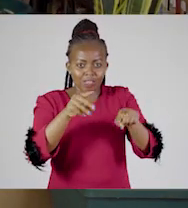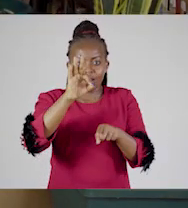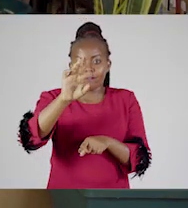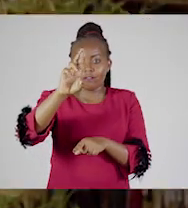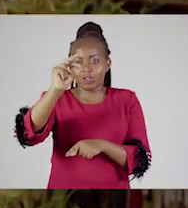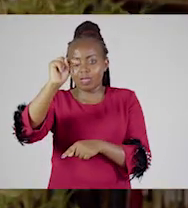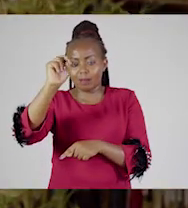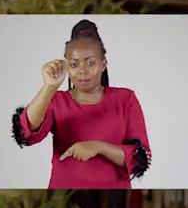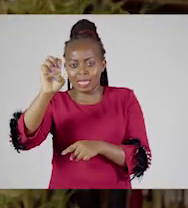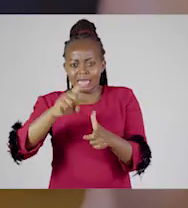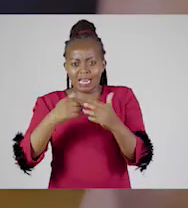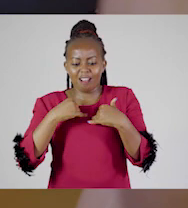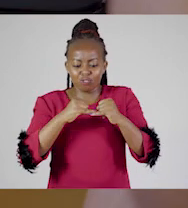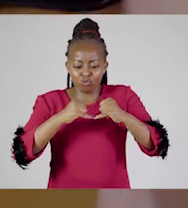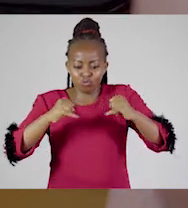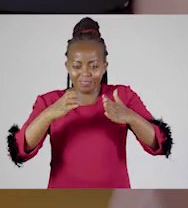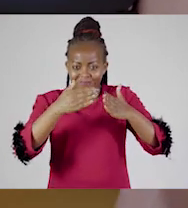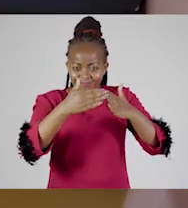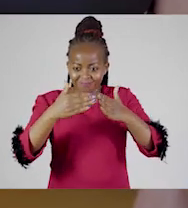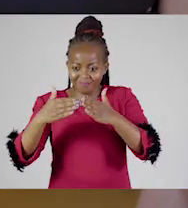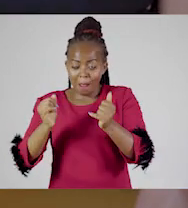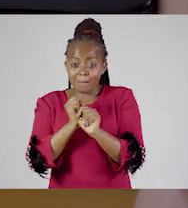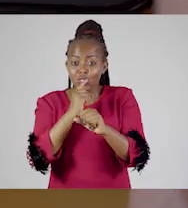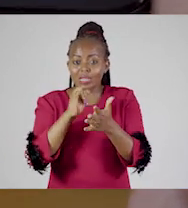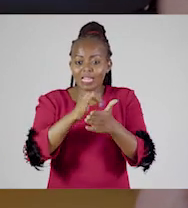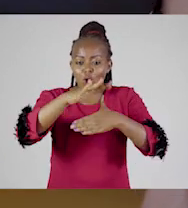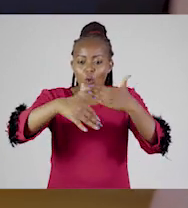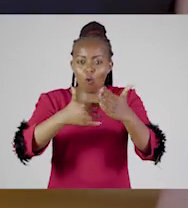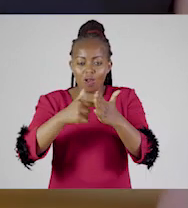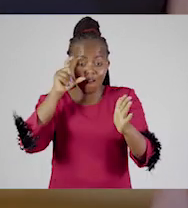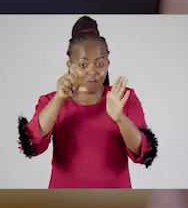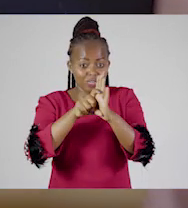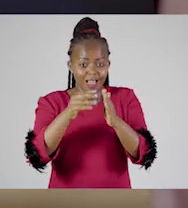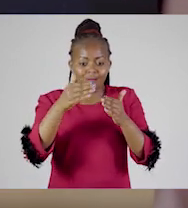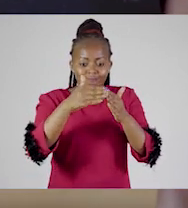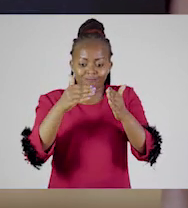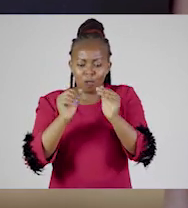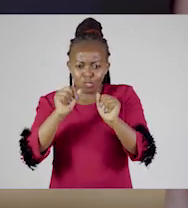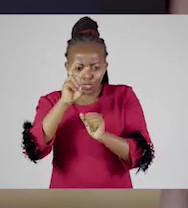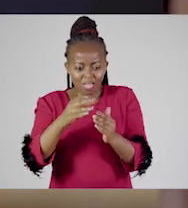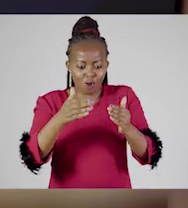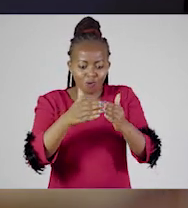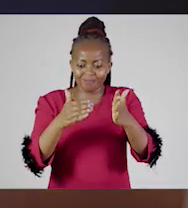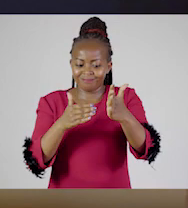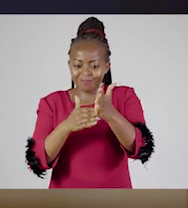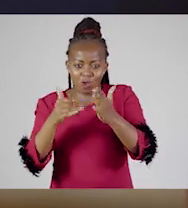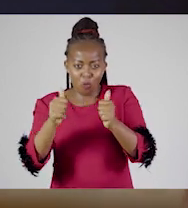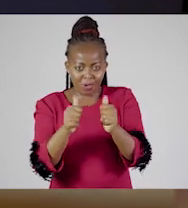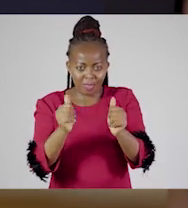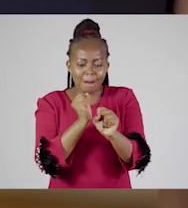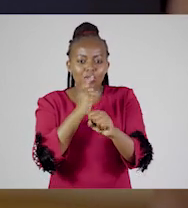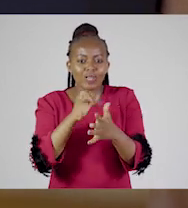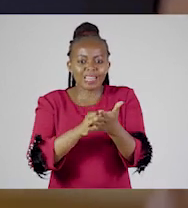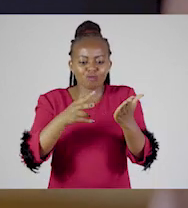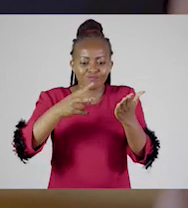to make sure you have straight edges. Always make sure that the entire photograph is in frame. This means that you can see it from corner to corner. So you need to make